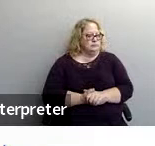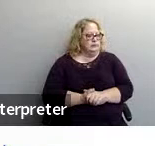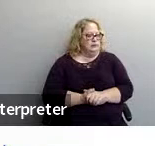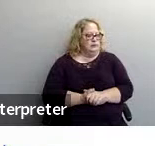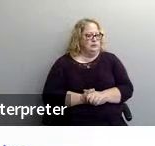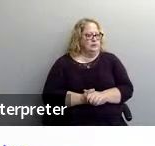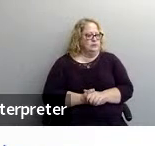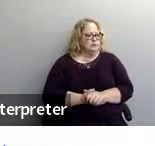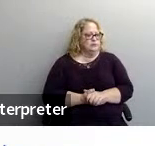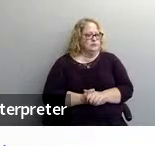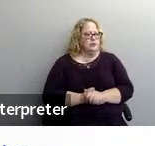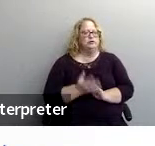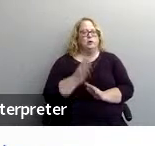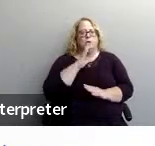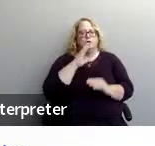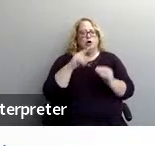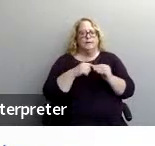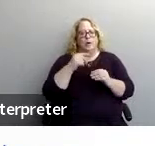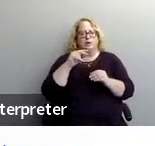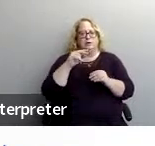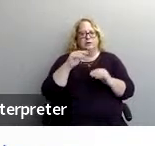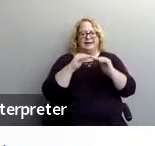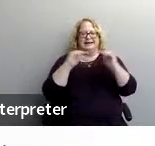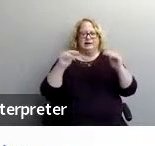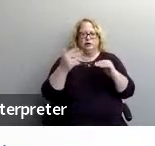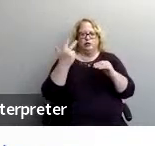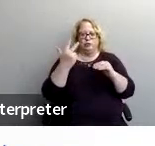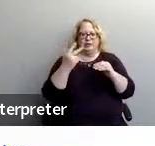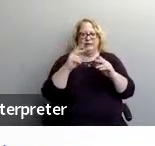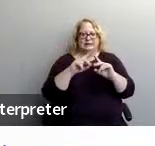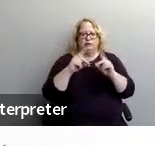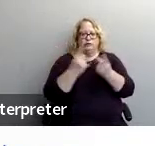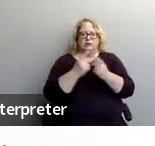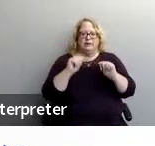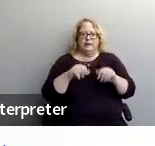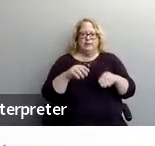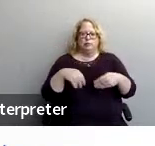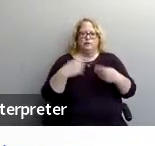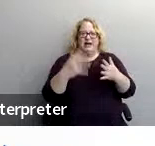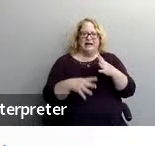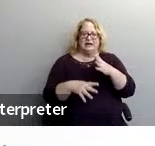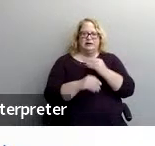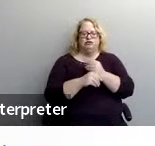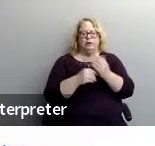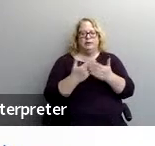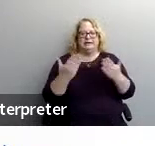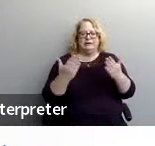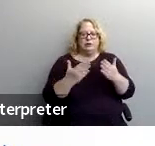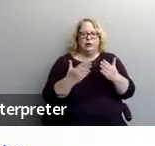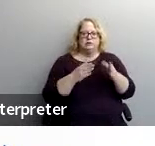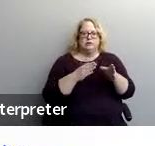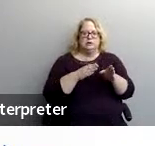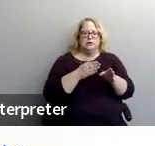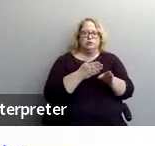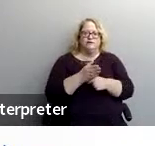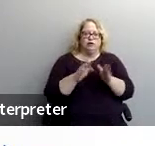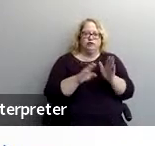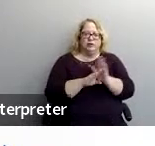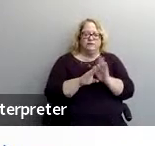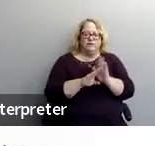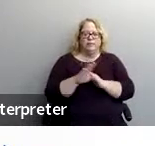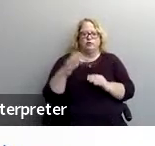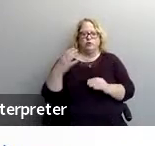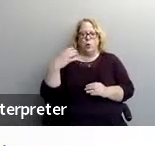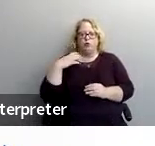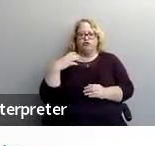So when we speak to those Tier 3 districts and really being able to provide additional materials, professional development, coaching,